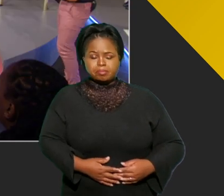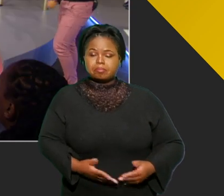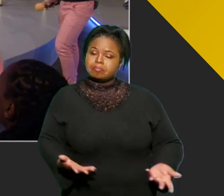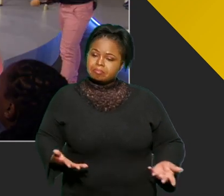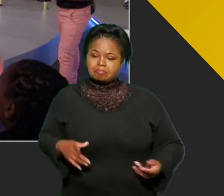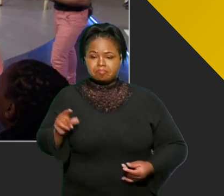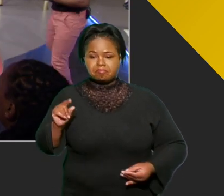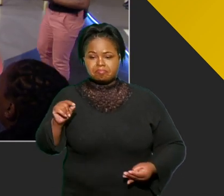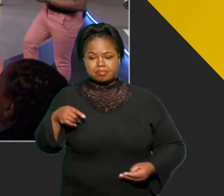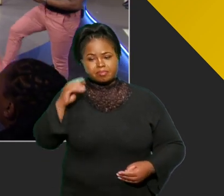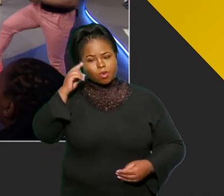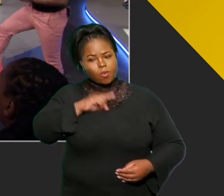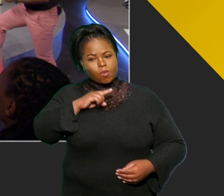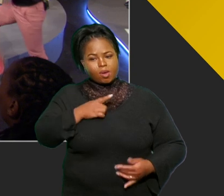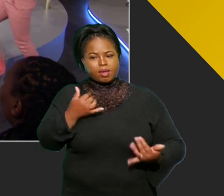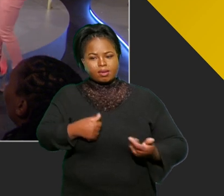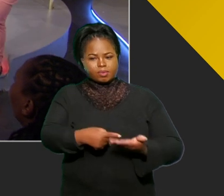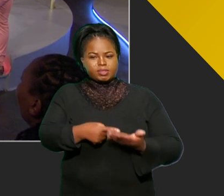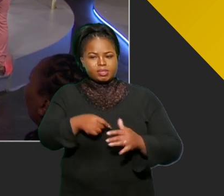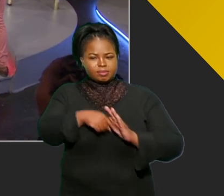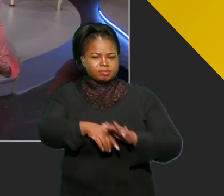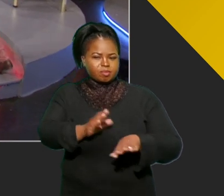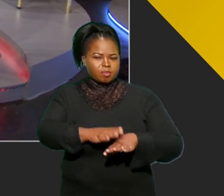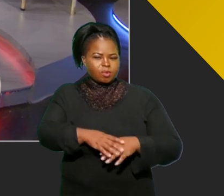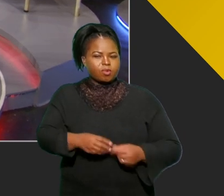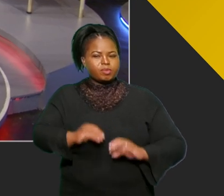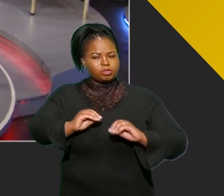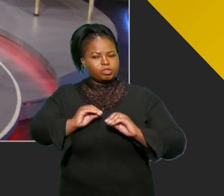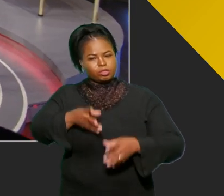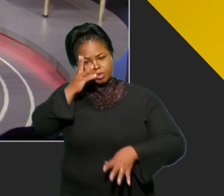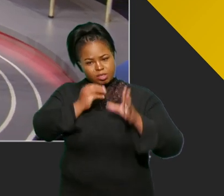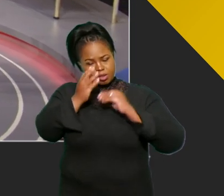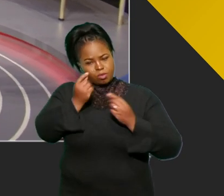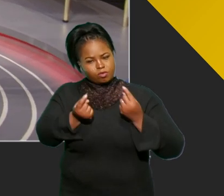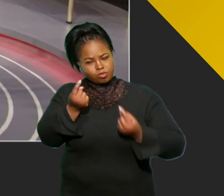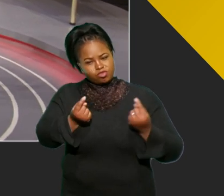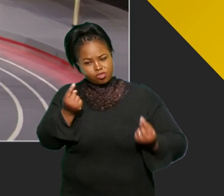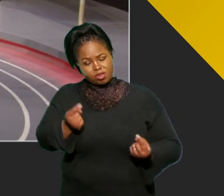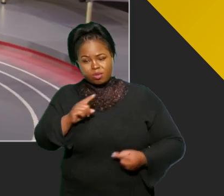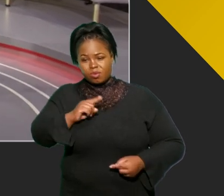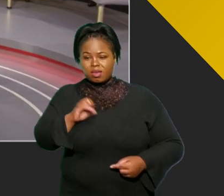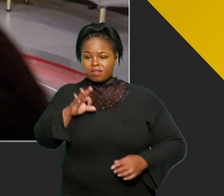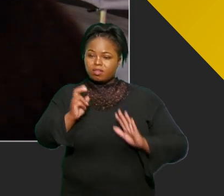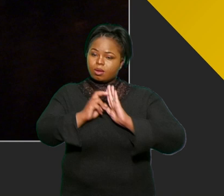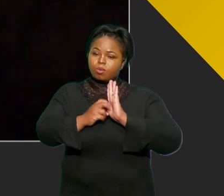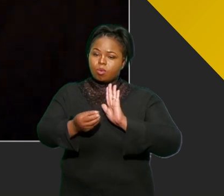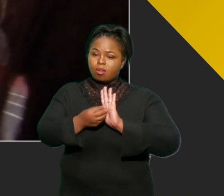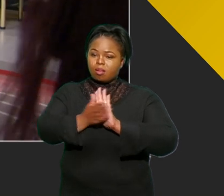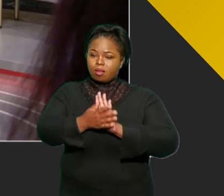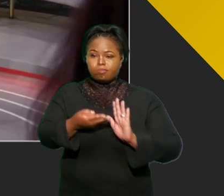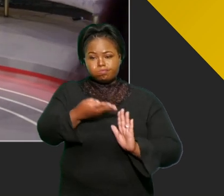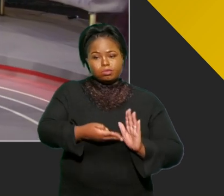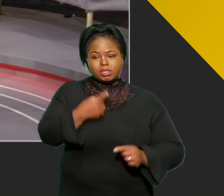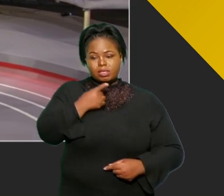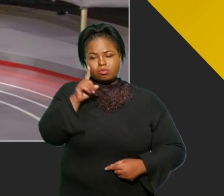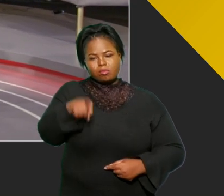very interesting because this is the conversation we're having le khone mo details that because tshwantse re tshutisana ke re rutisana as batho if molao o teng wa gore o re tshwantse go be